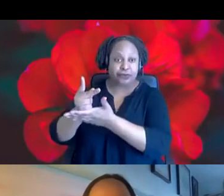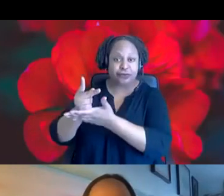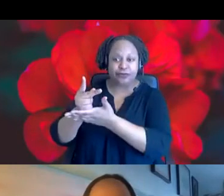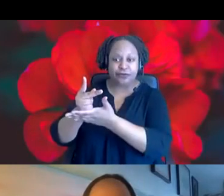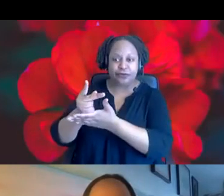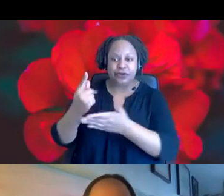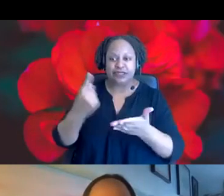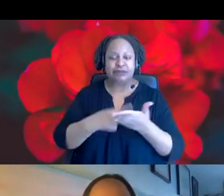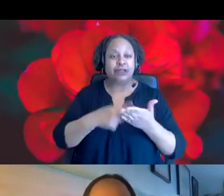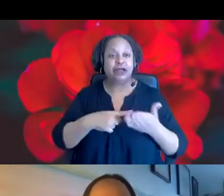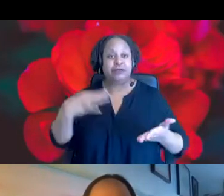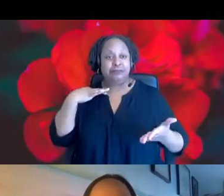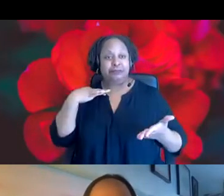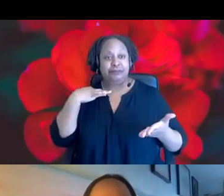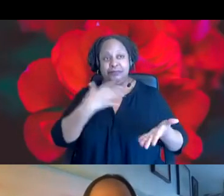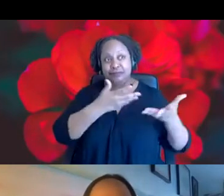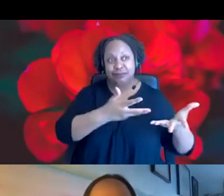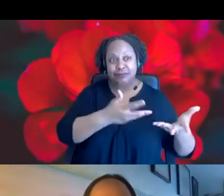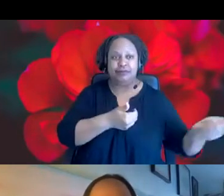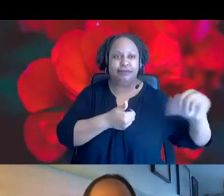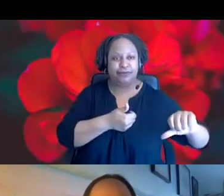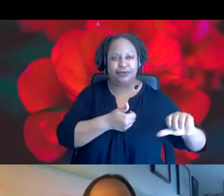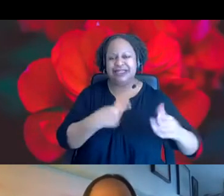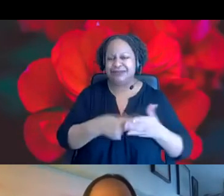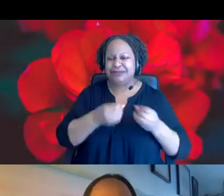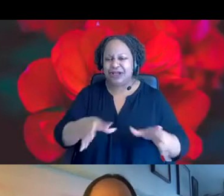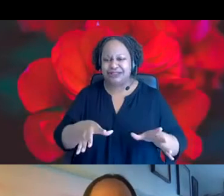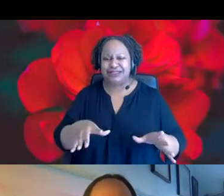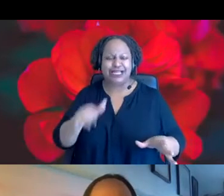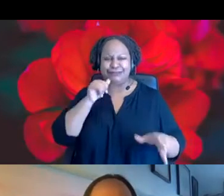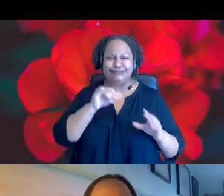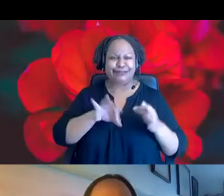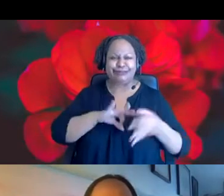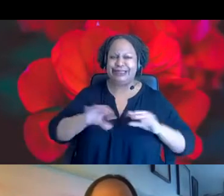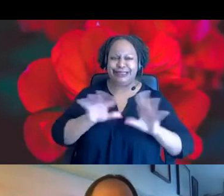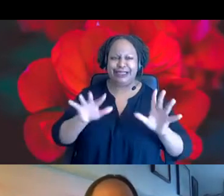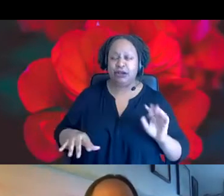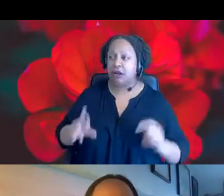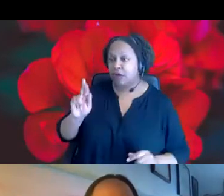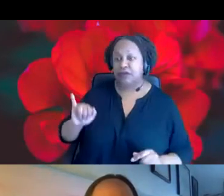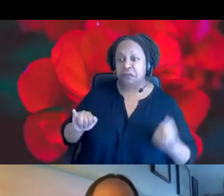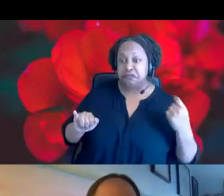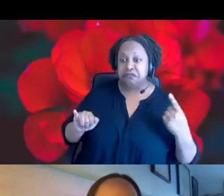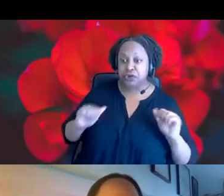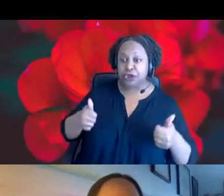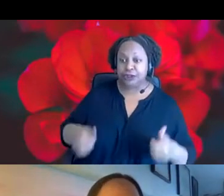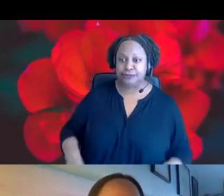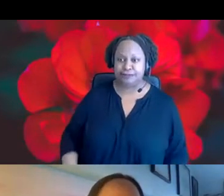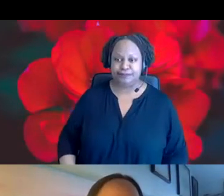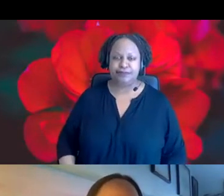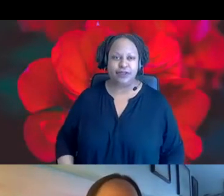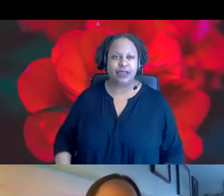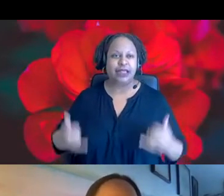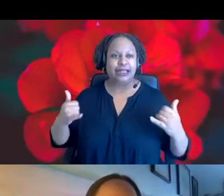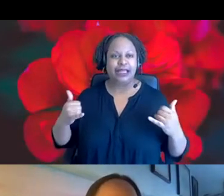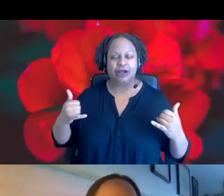you're kind of lost no matter what. Sorry, again, I didn't say that super great. I'm sure somebody else could. I'm going to try to sandwich sort of two questions that are